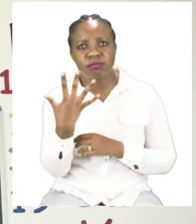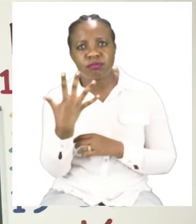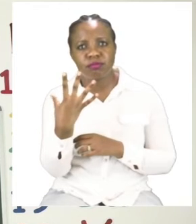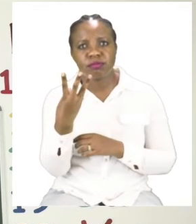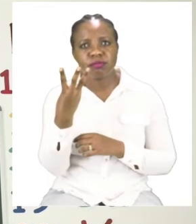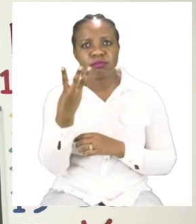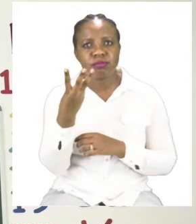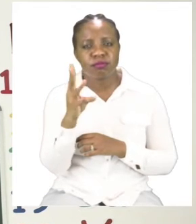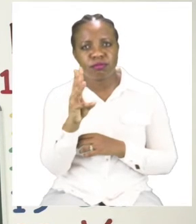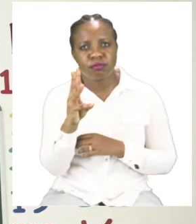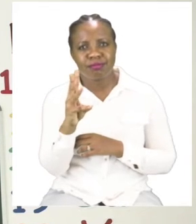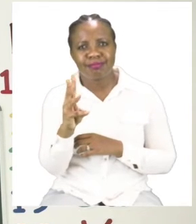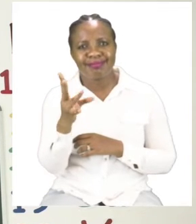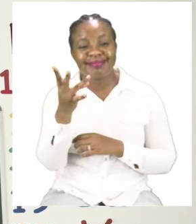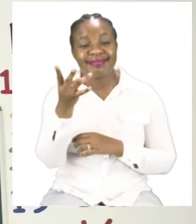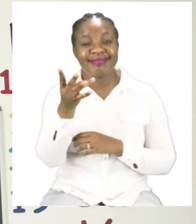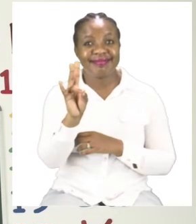5, 6,